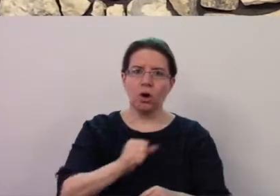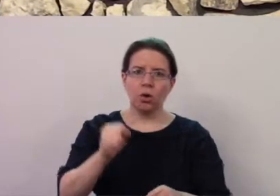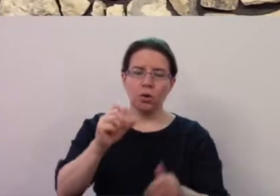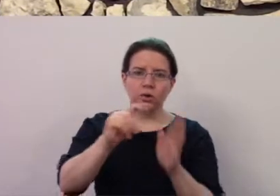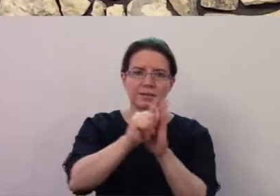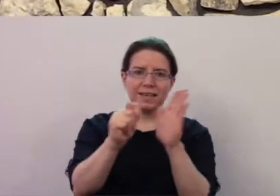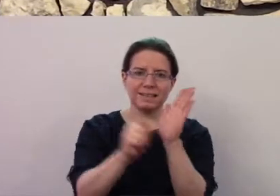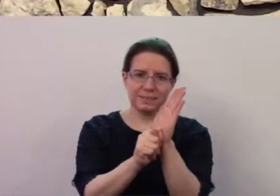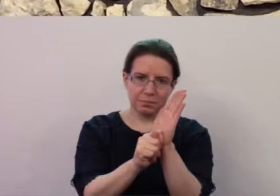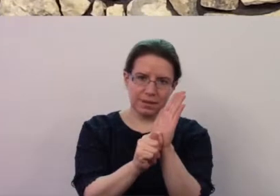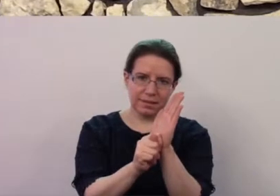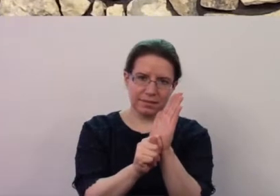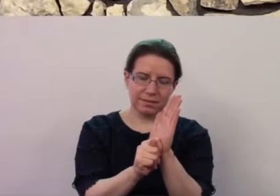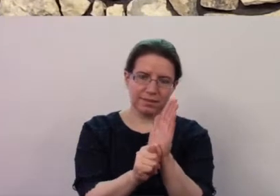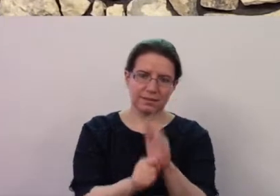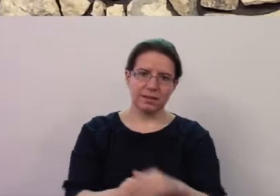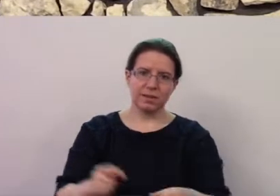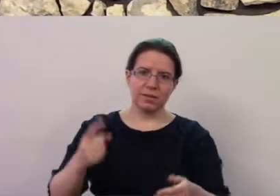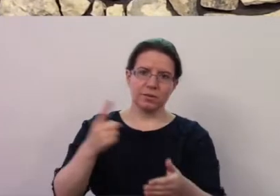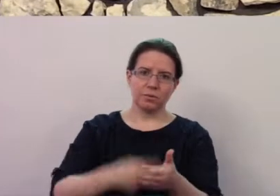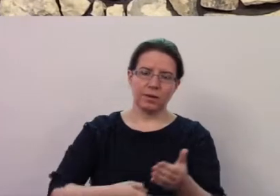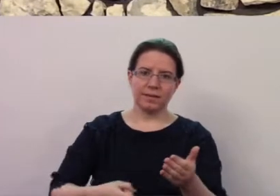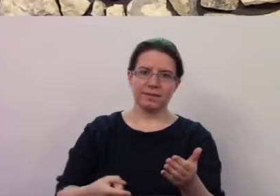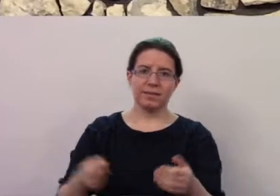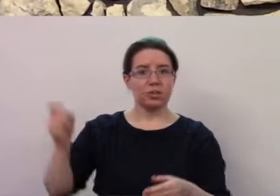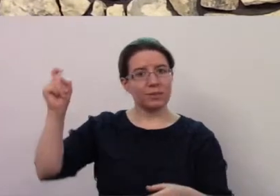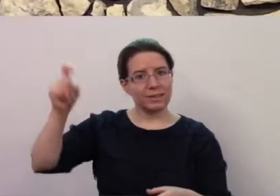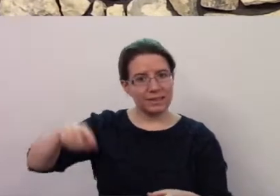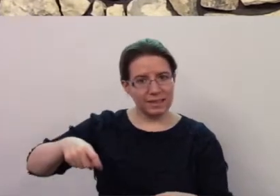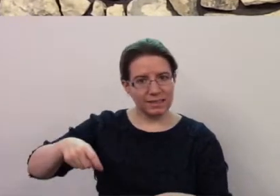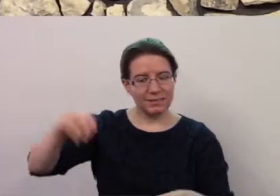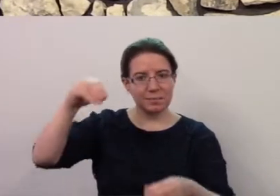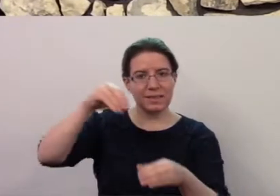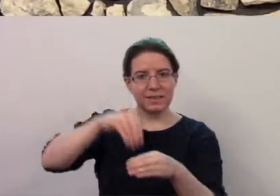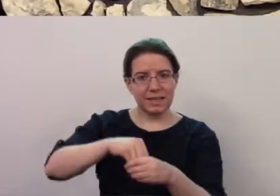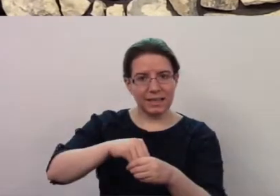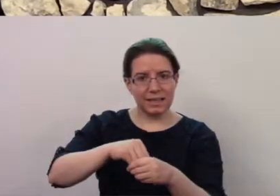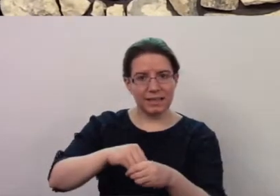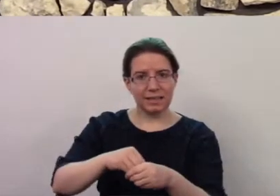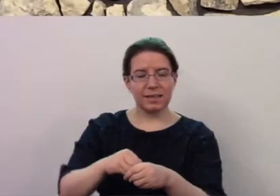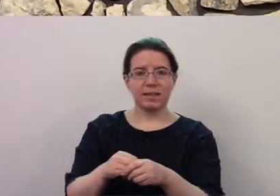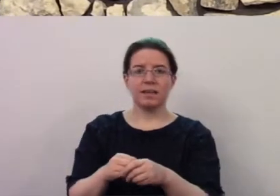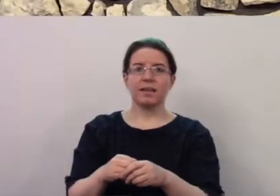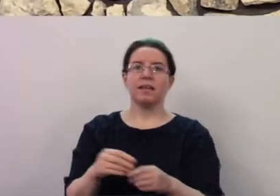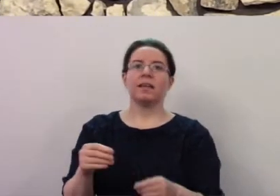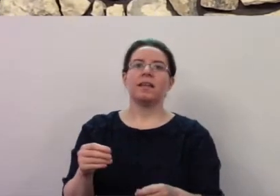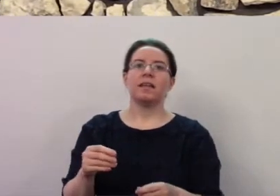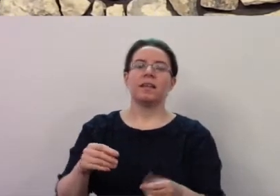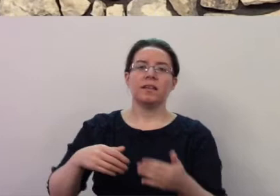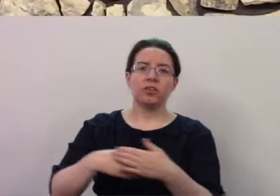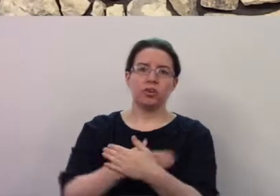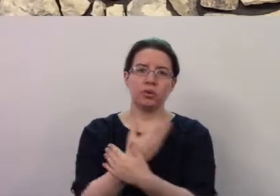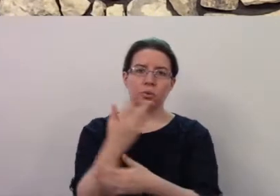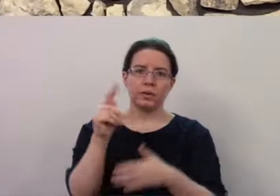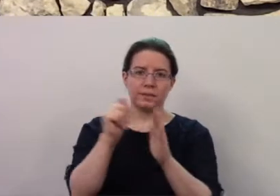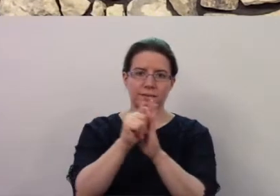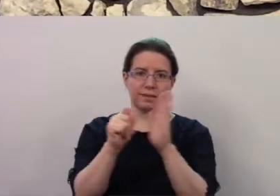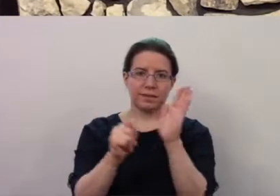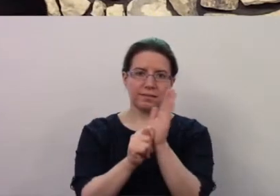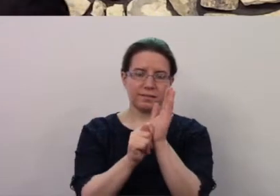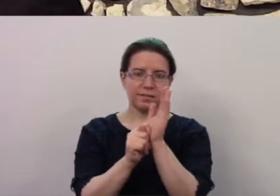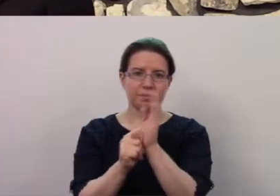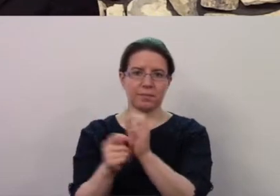writings, and of what it would take to be a part and to fulfill their New